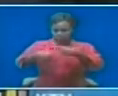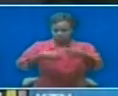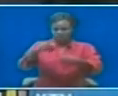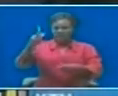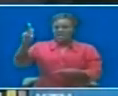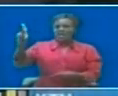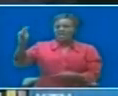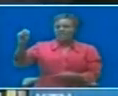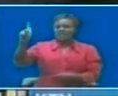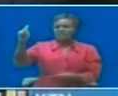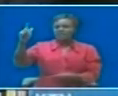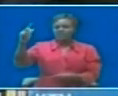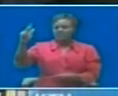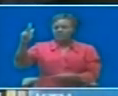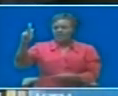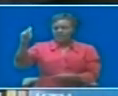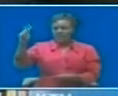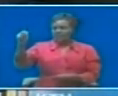NTV's contents